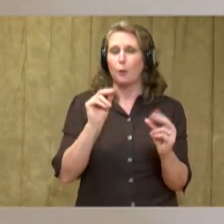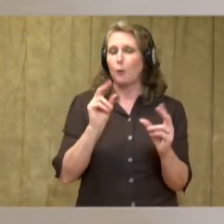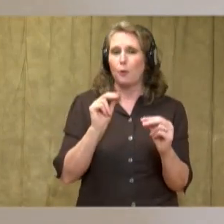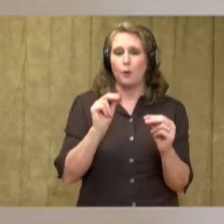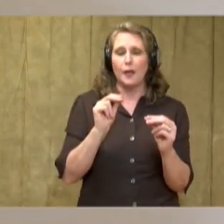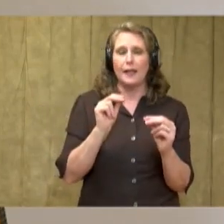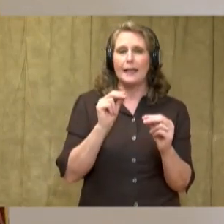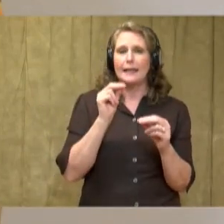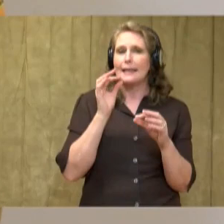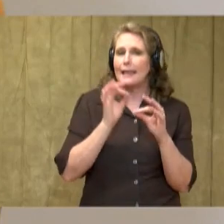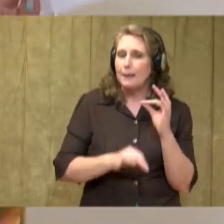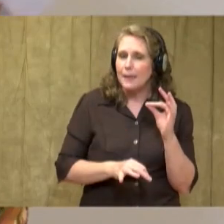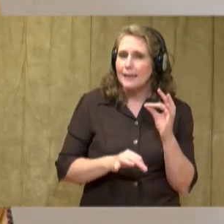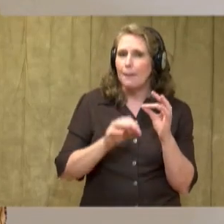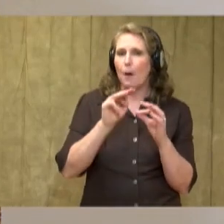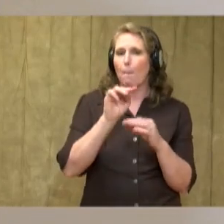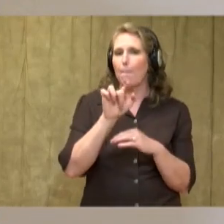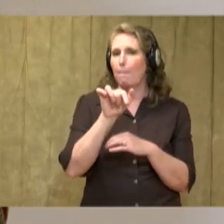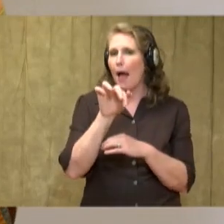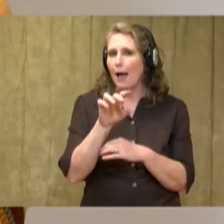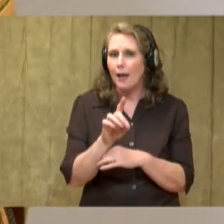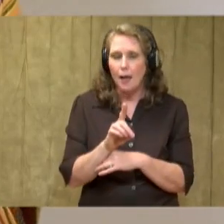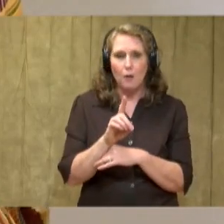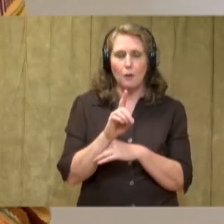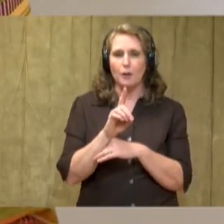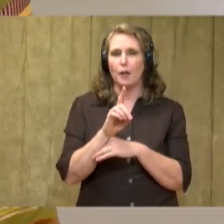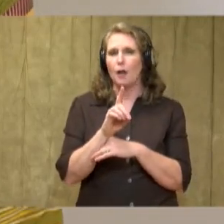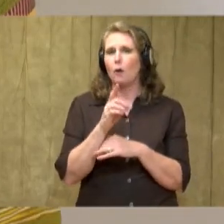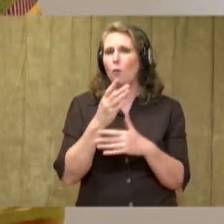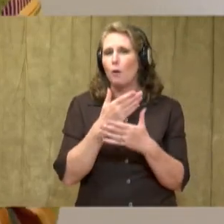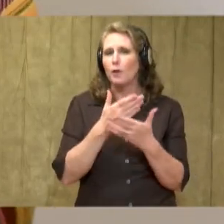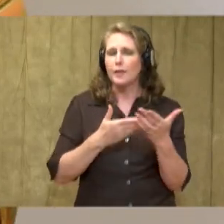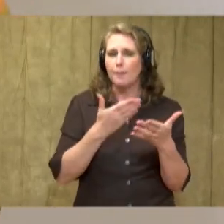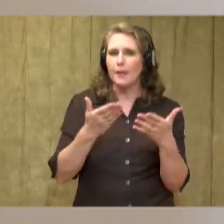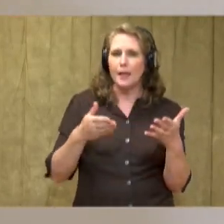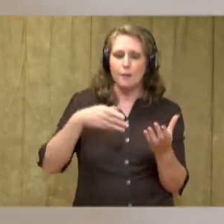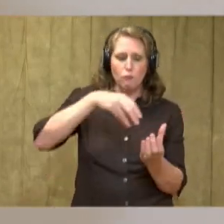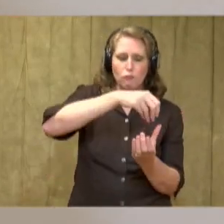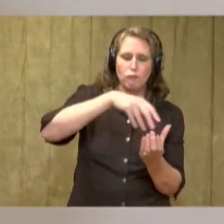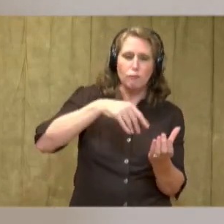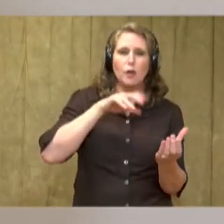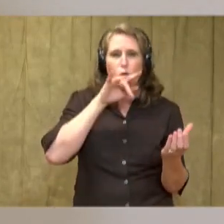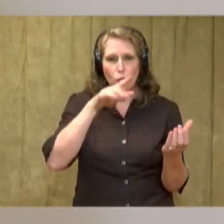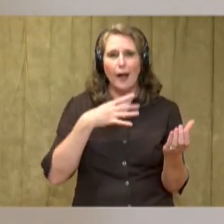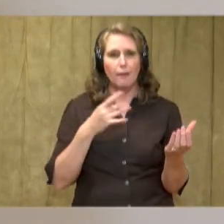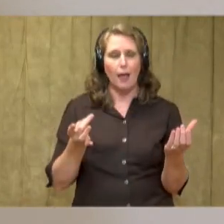bunch. They said to keep it mild, not too many. So what were some of the toppings that a dragon likes?